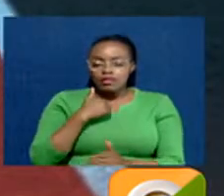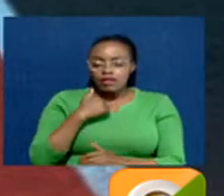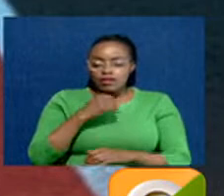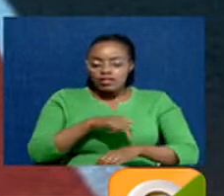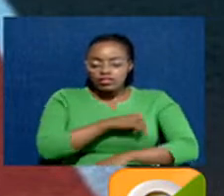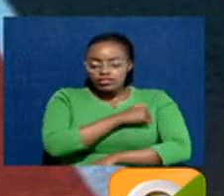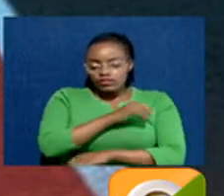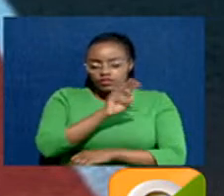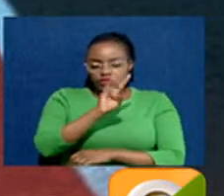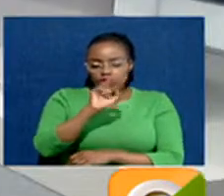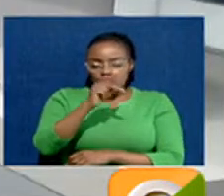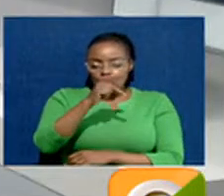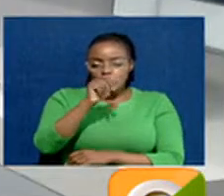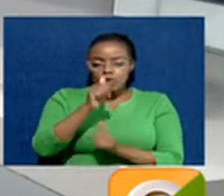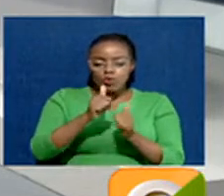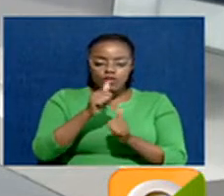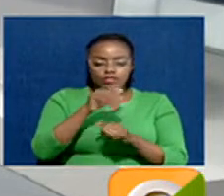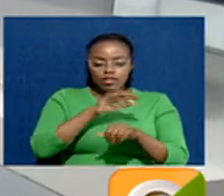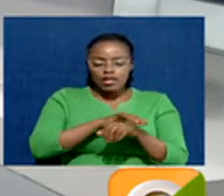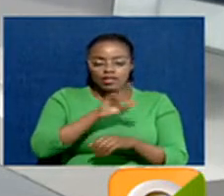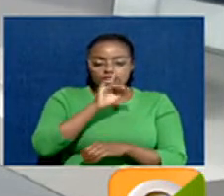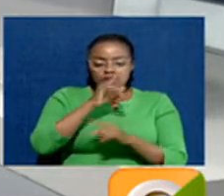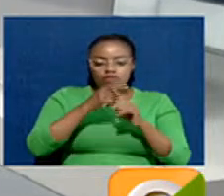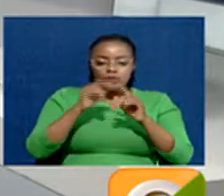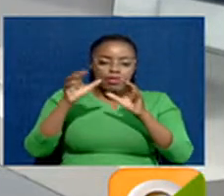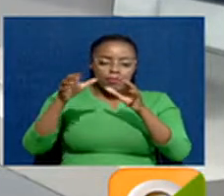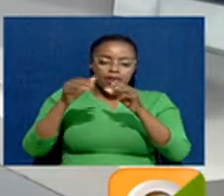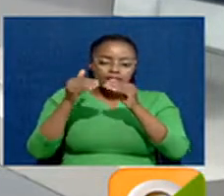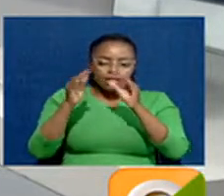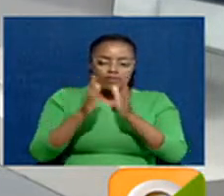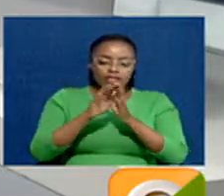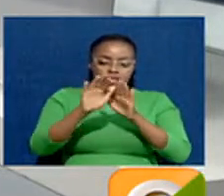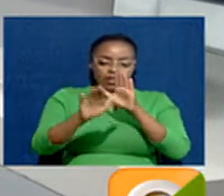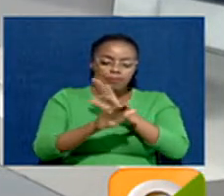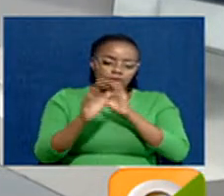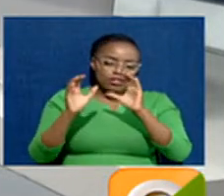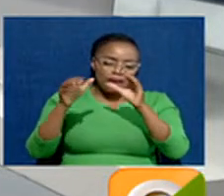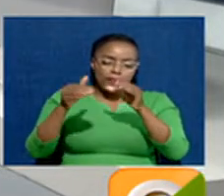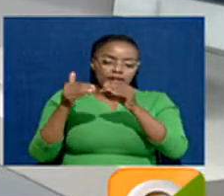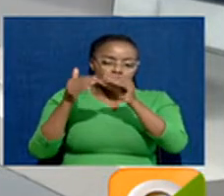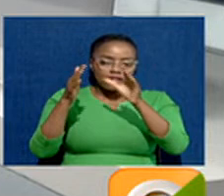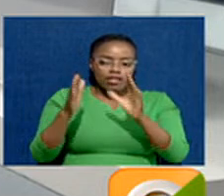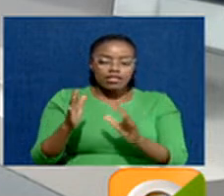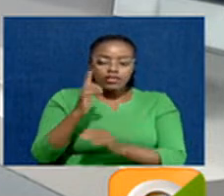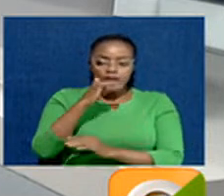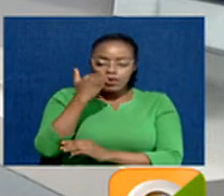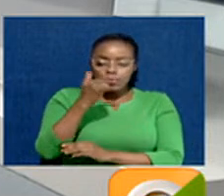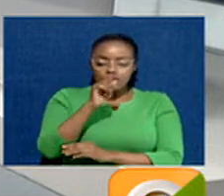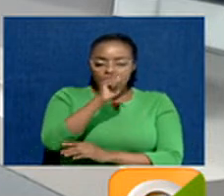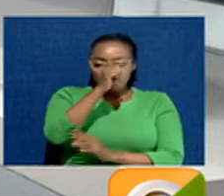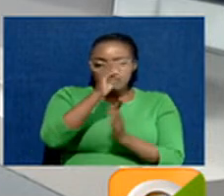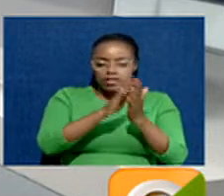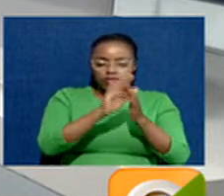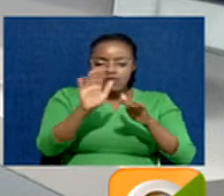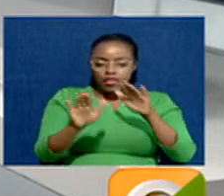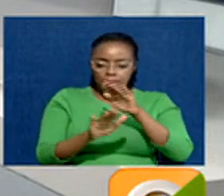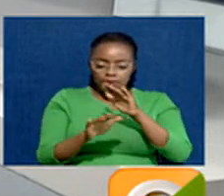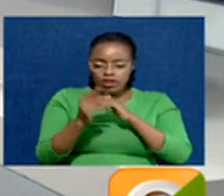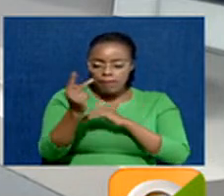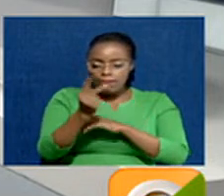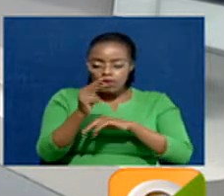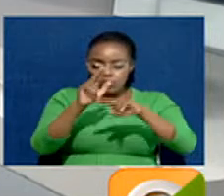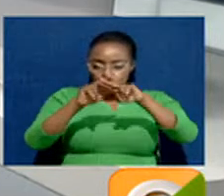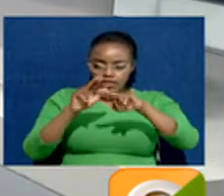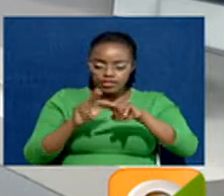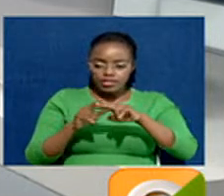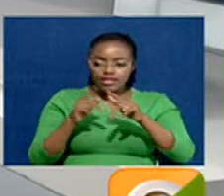who then, you know, they take instructions from the party leader and the deputy party leader who, you know, president and his deputy who sit there.